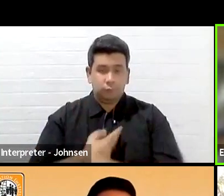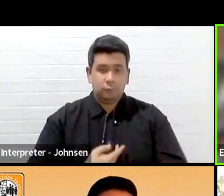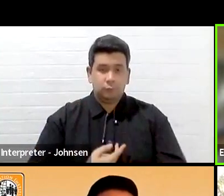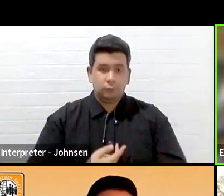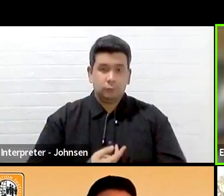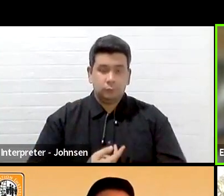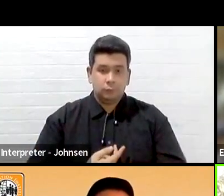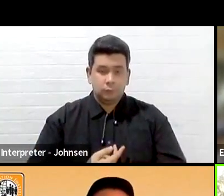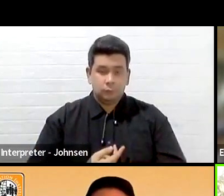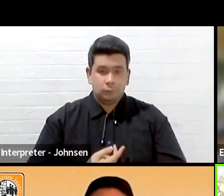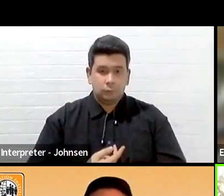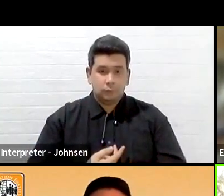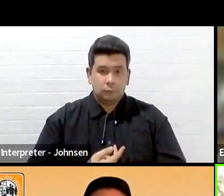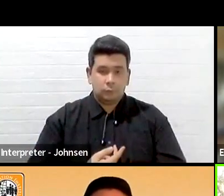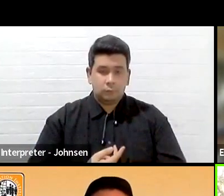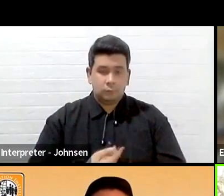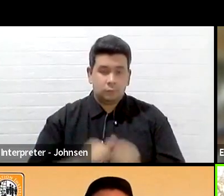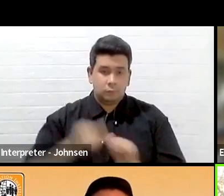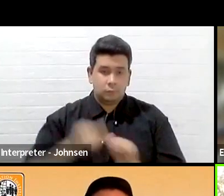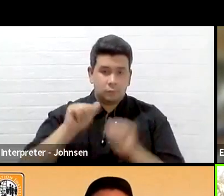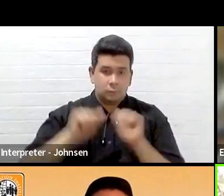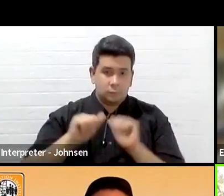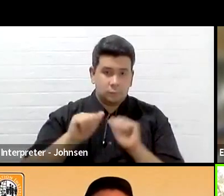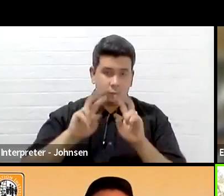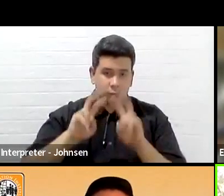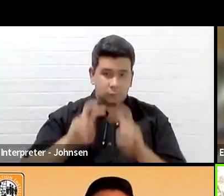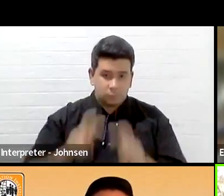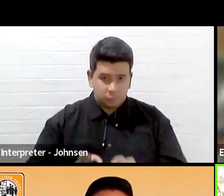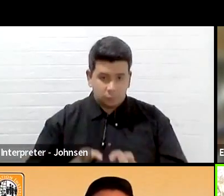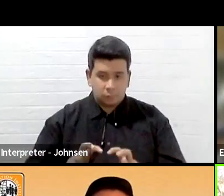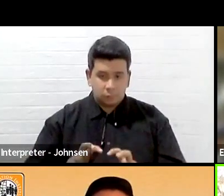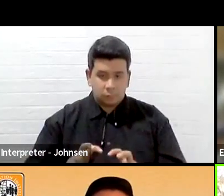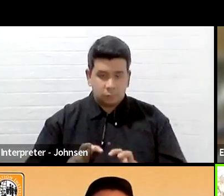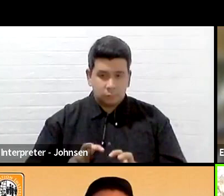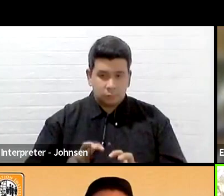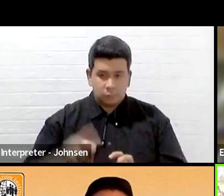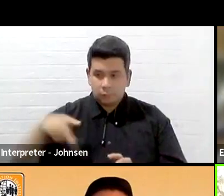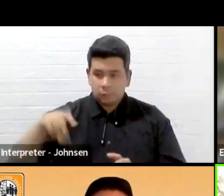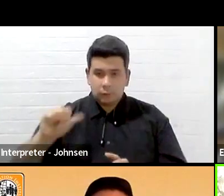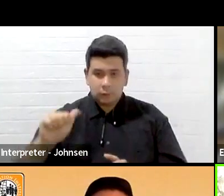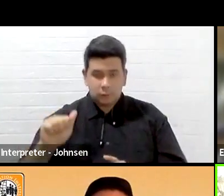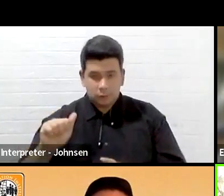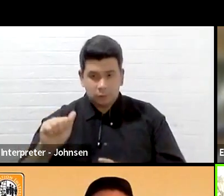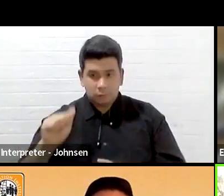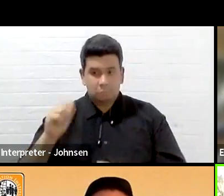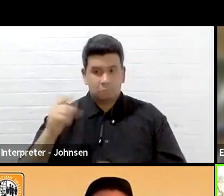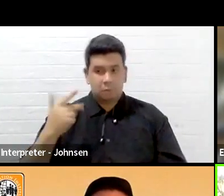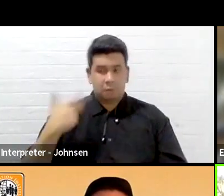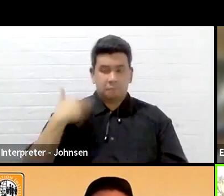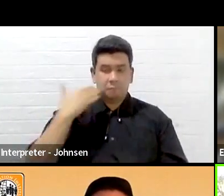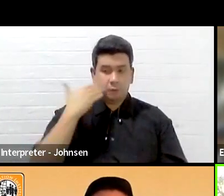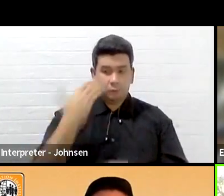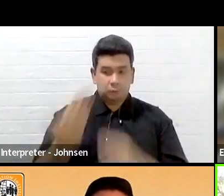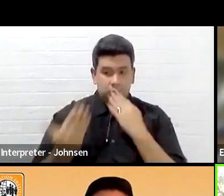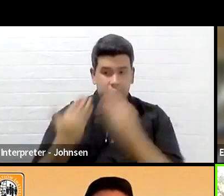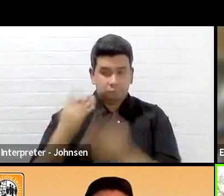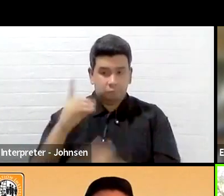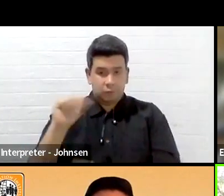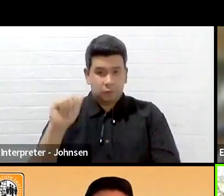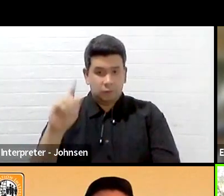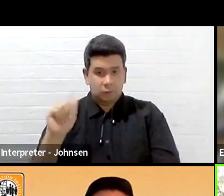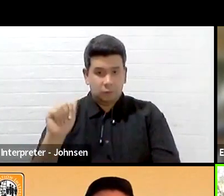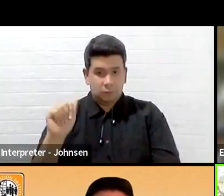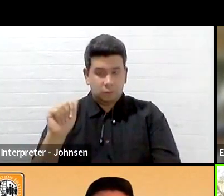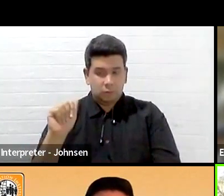ago, our analysis of PSA mortality data. And it shows that deaths, it's